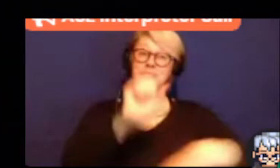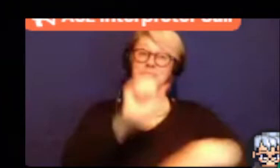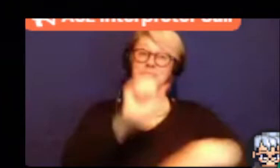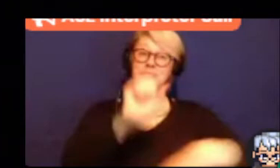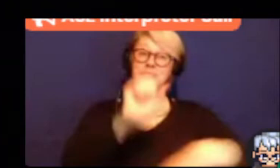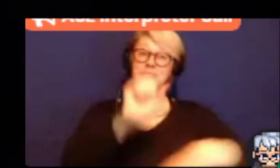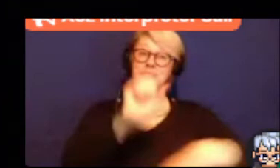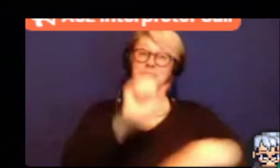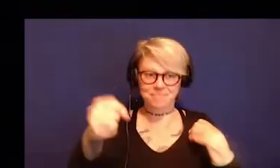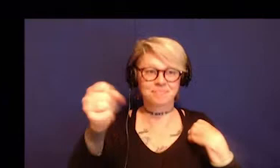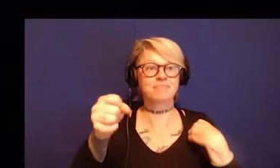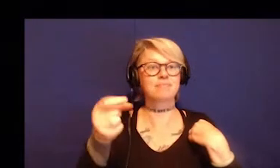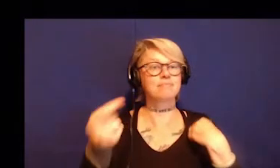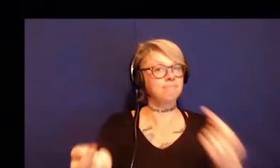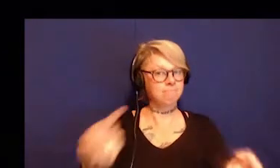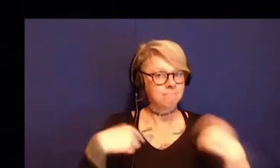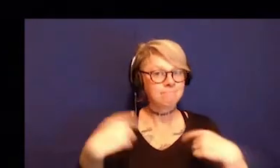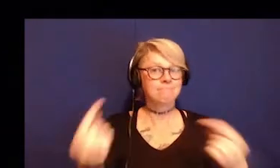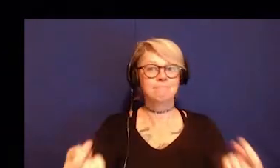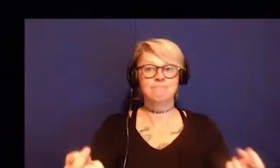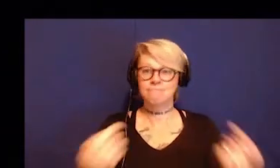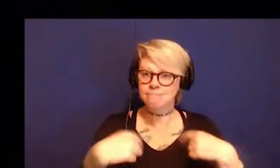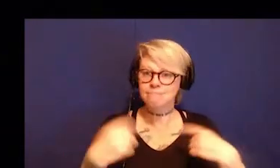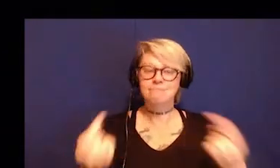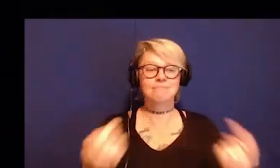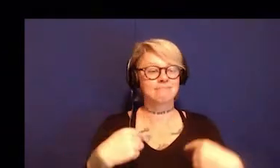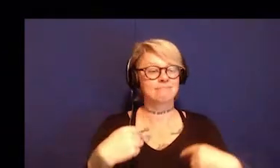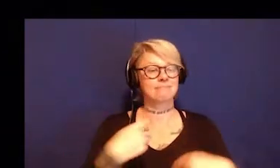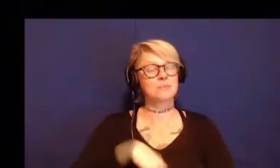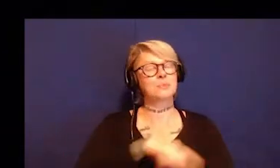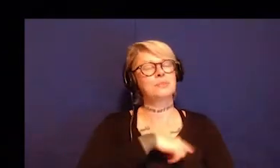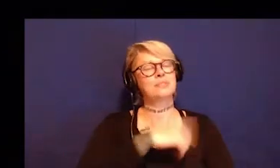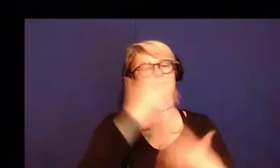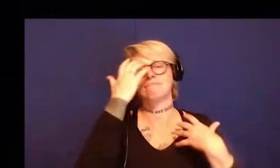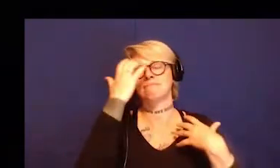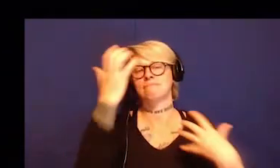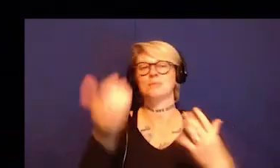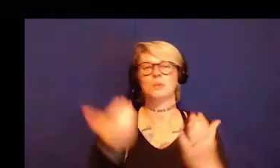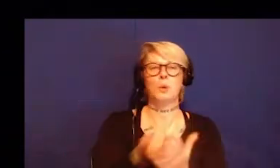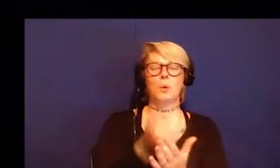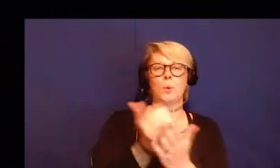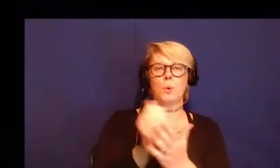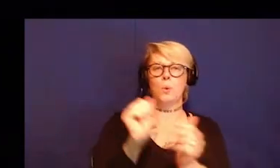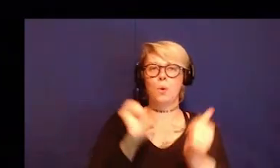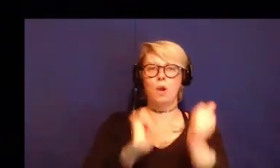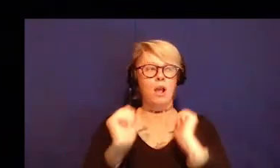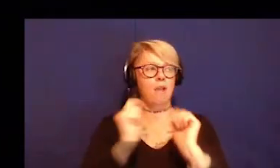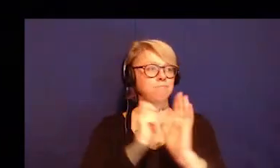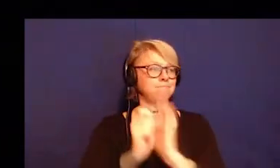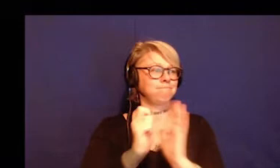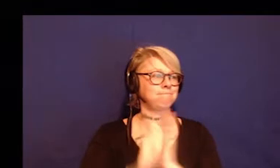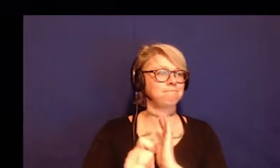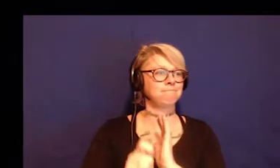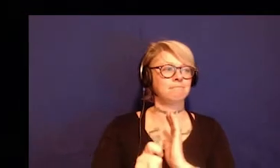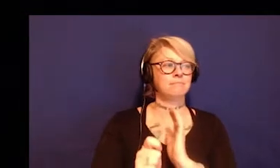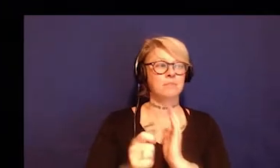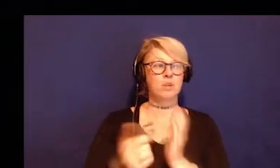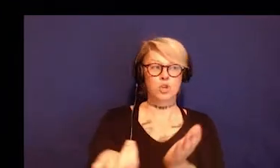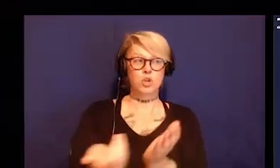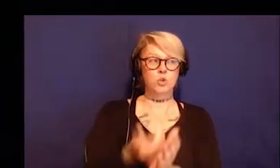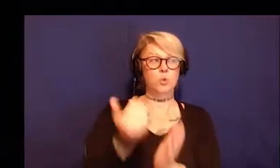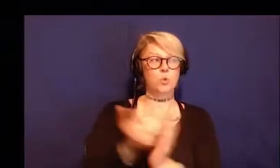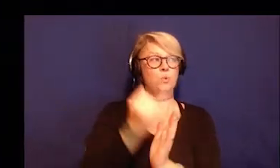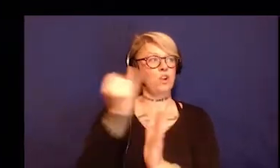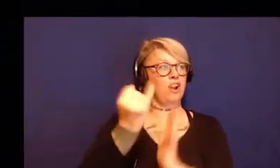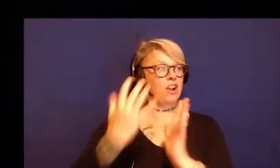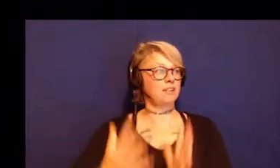And they get to keep coming back, keep working. We love new play development. We love emerging artists. I want to set the stage for what you're about to see tonight.